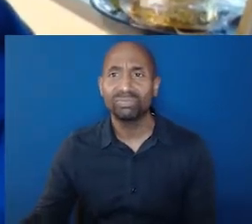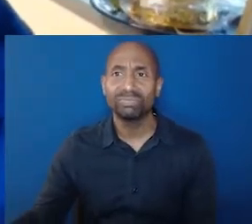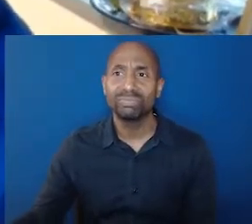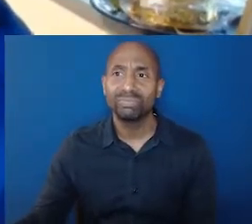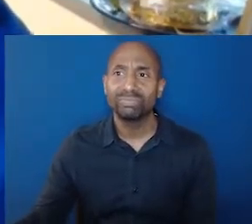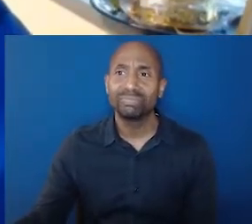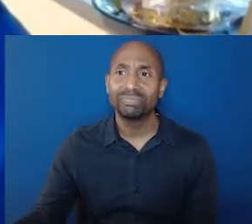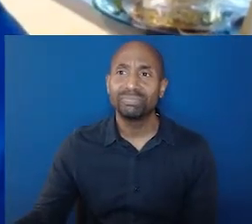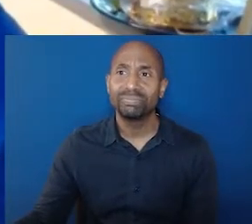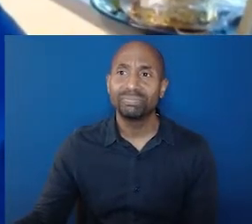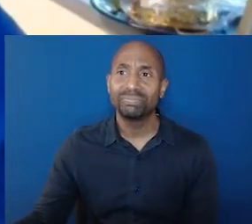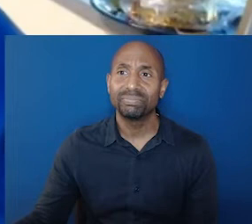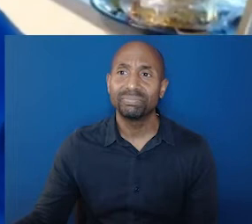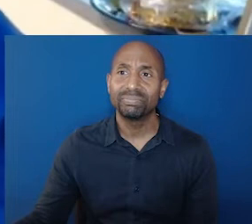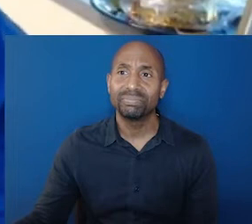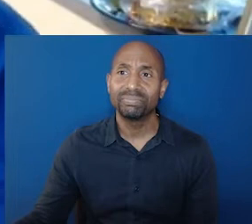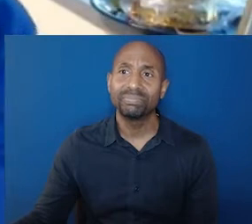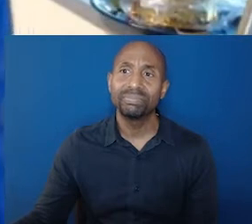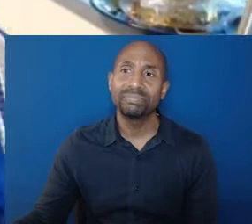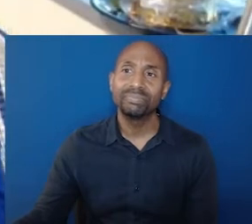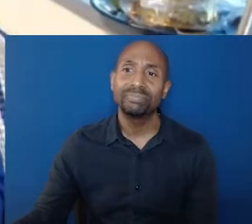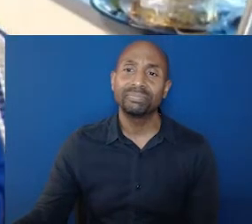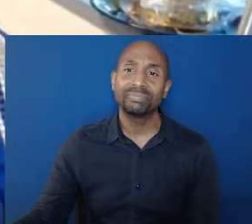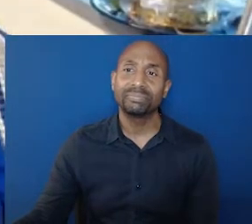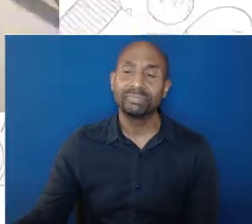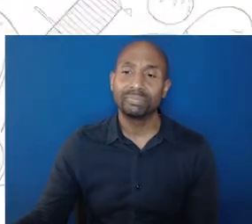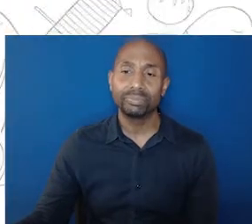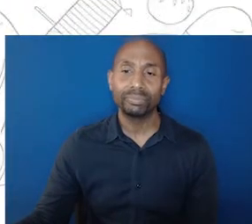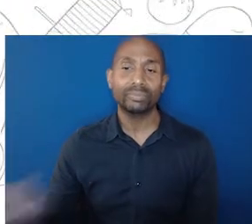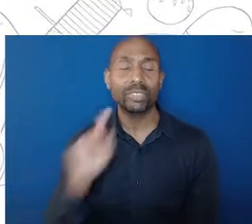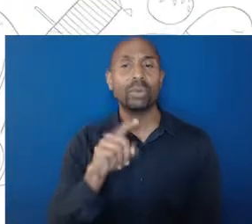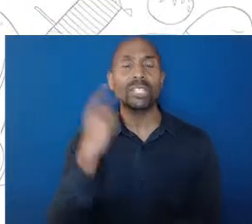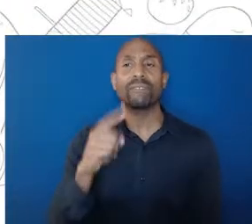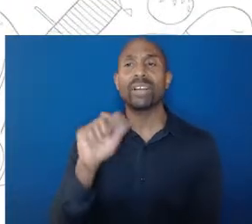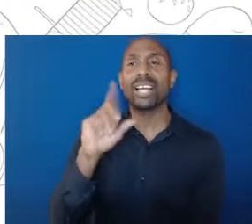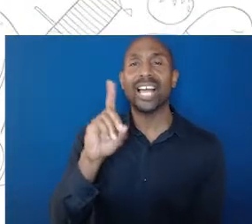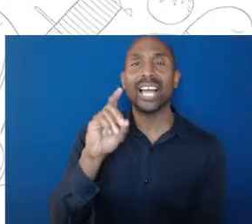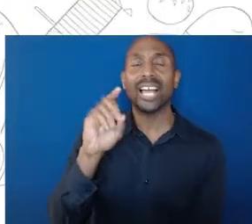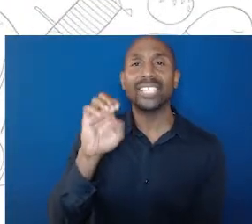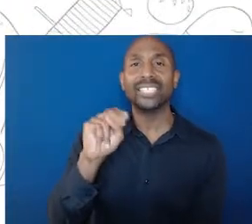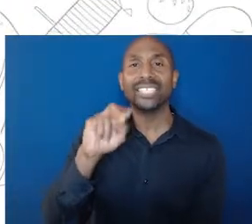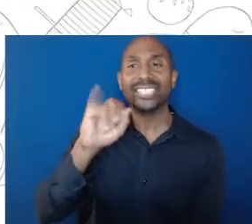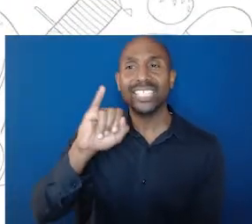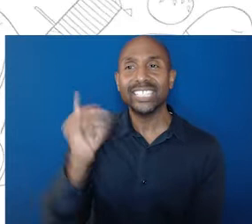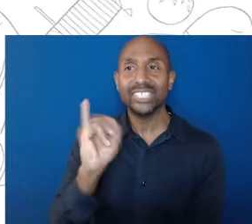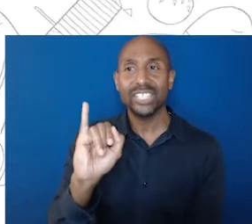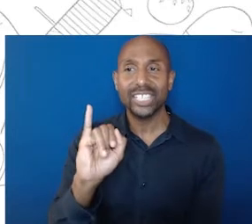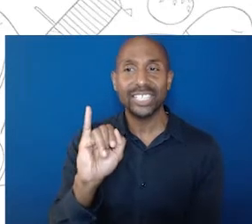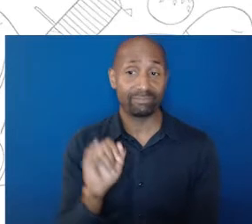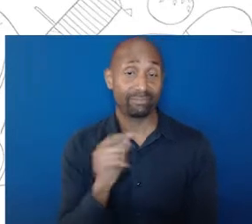so I have a question for Adeniji. So did you get it? Did you try out the